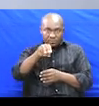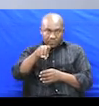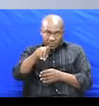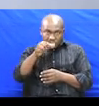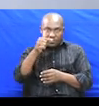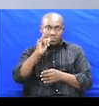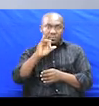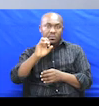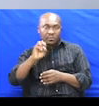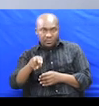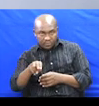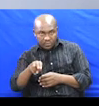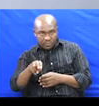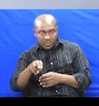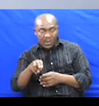and